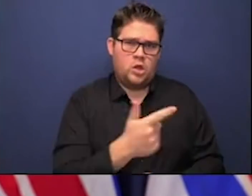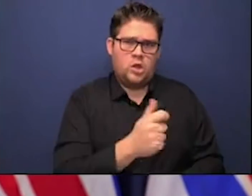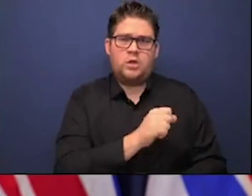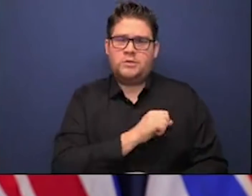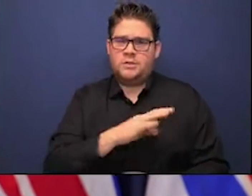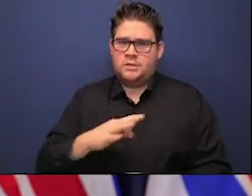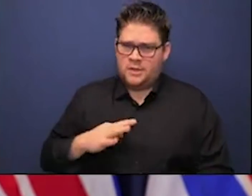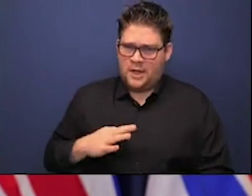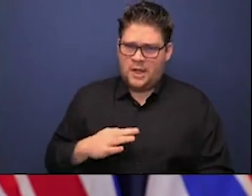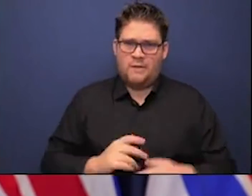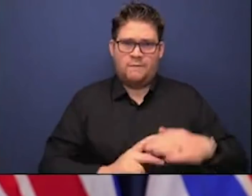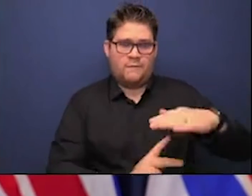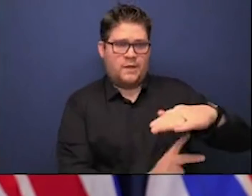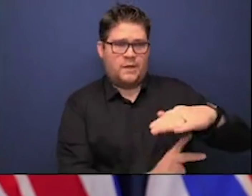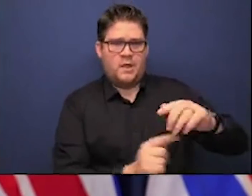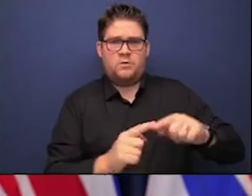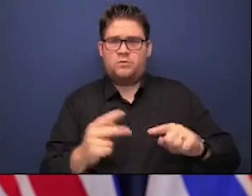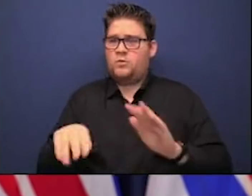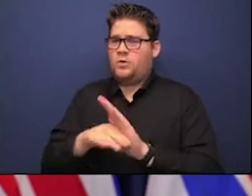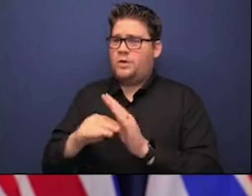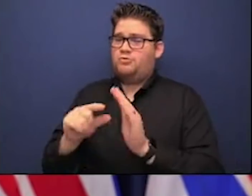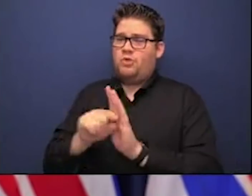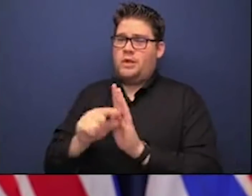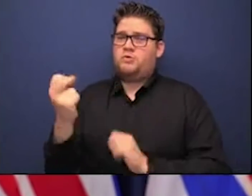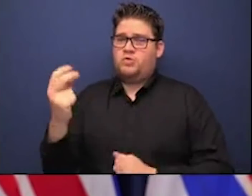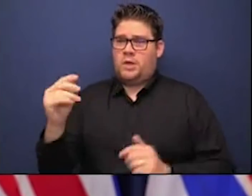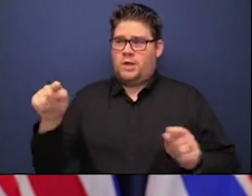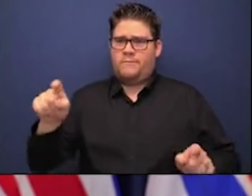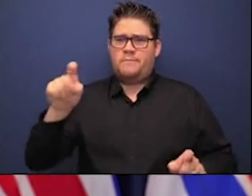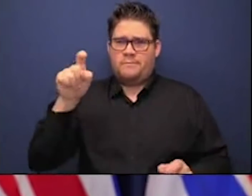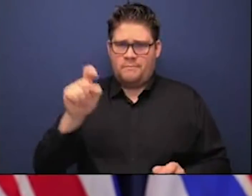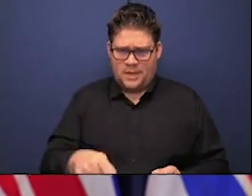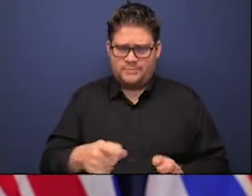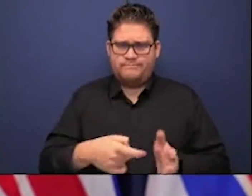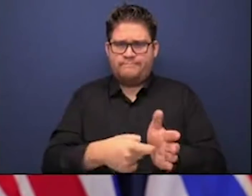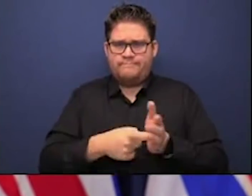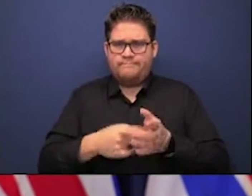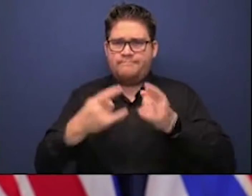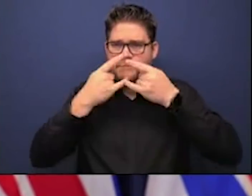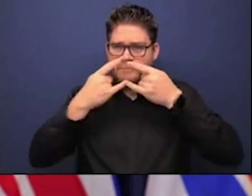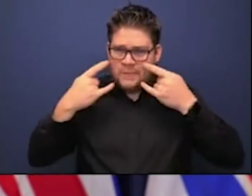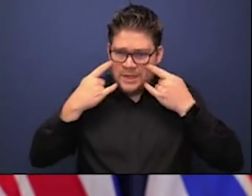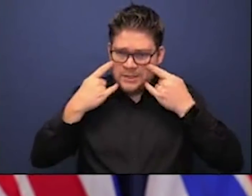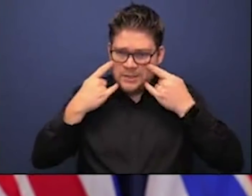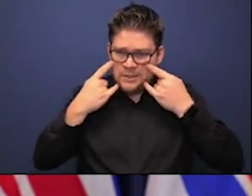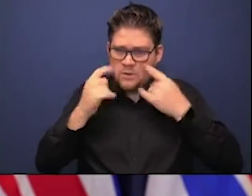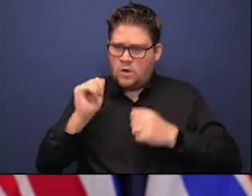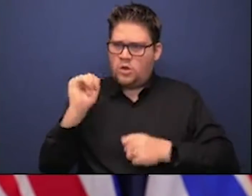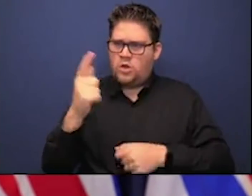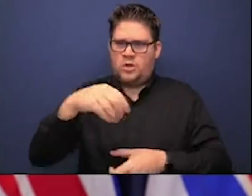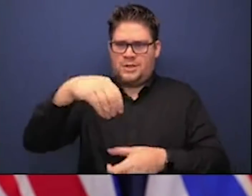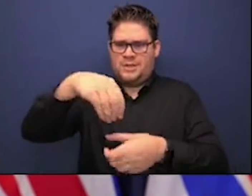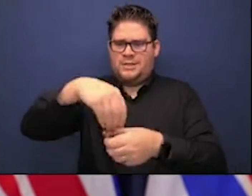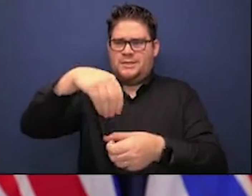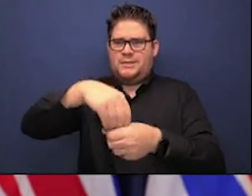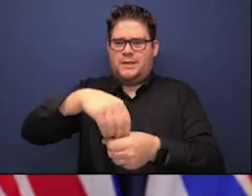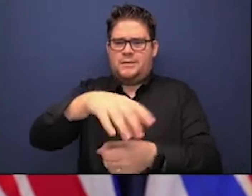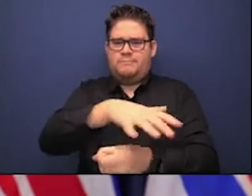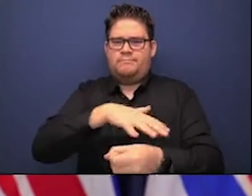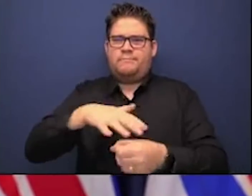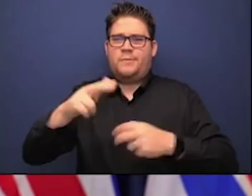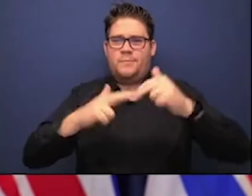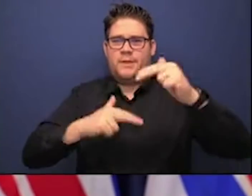to wear their non-medical mask in all indoor areas of the school, including when they are in their learning